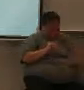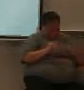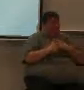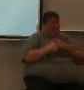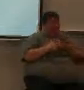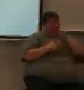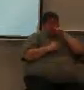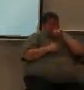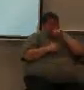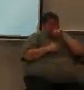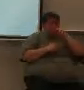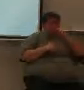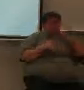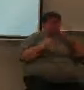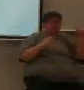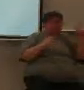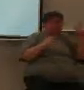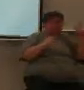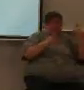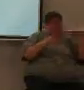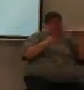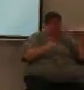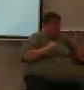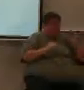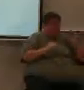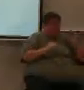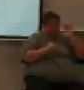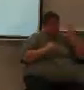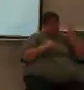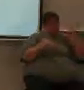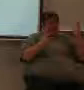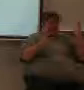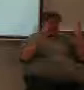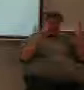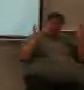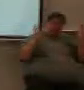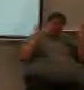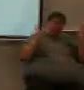water out of the mountains and you bring it in and irrigate real dry areas.